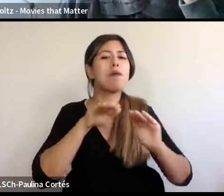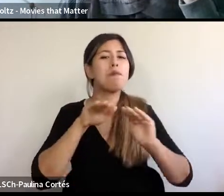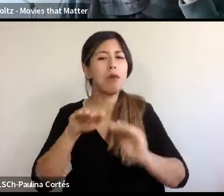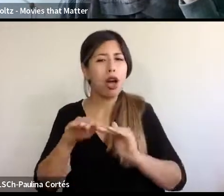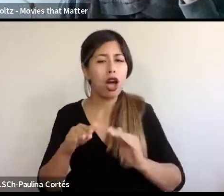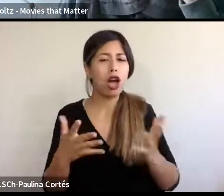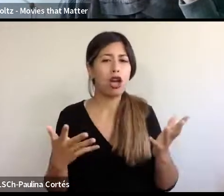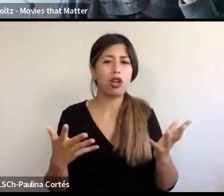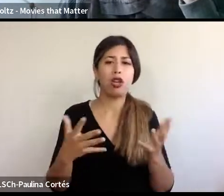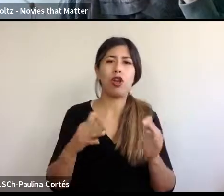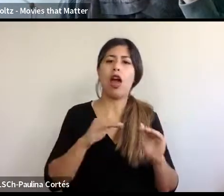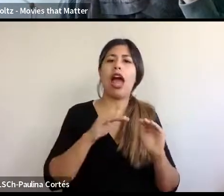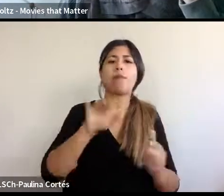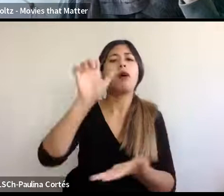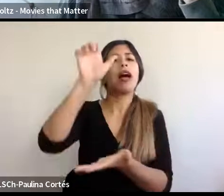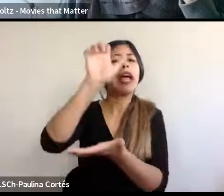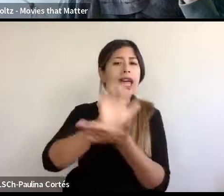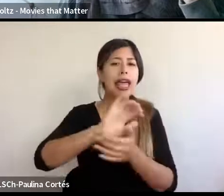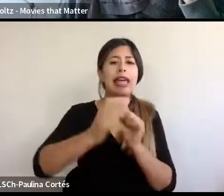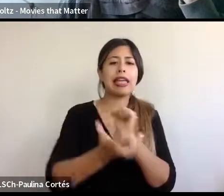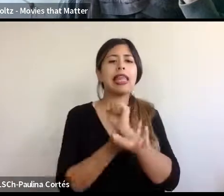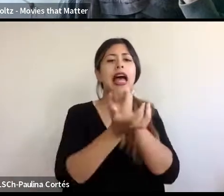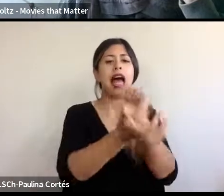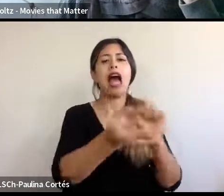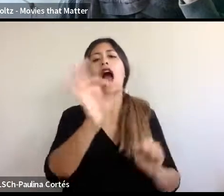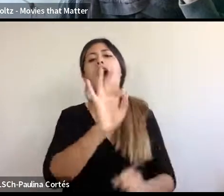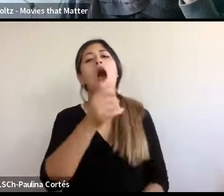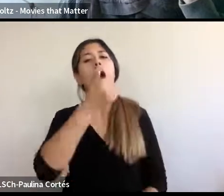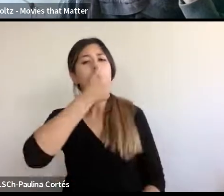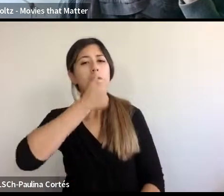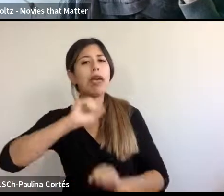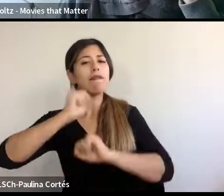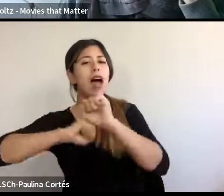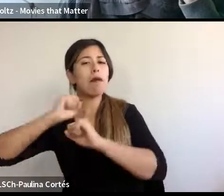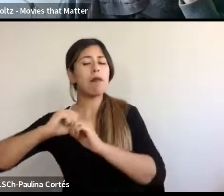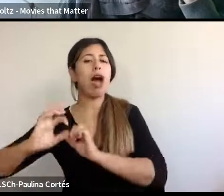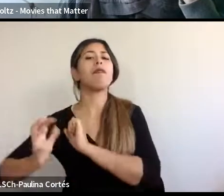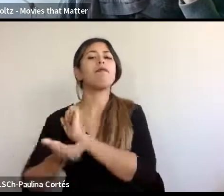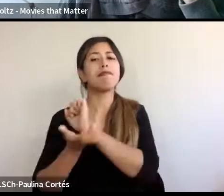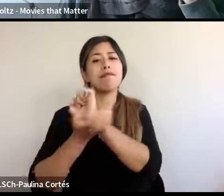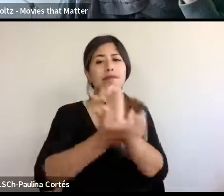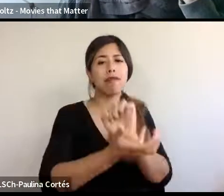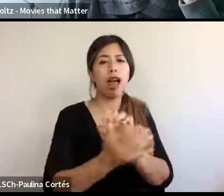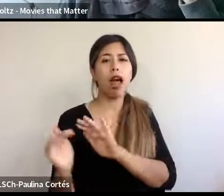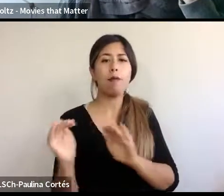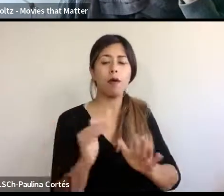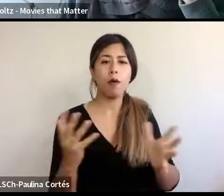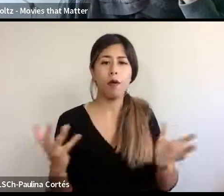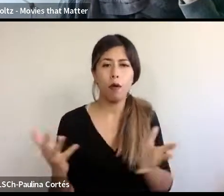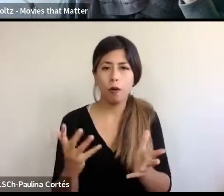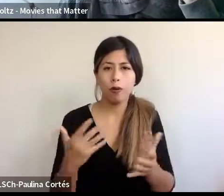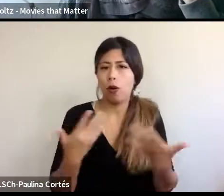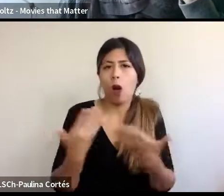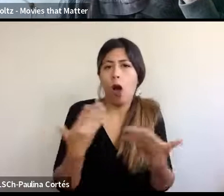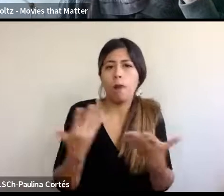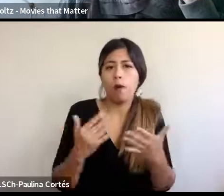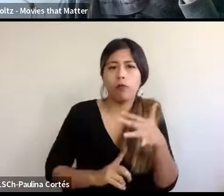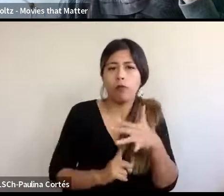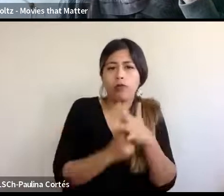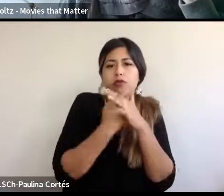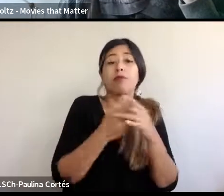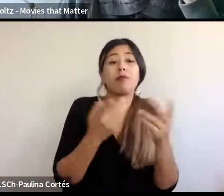apoyos estatales, son apoyos privados, ¿no es cierto? ¿De dónde surgen?